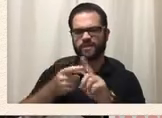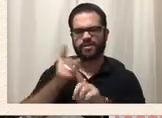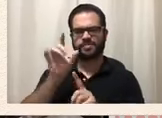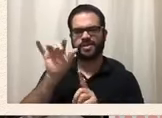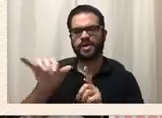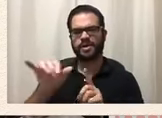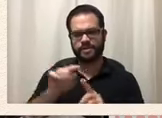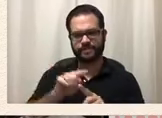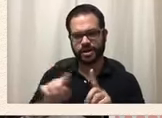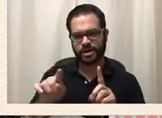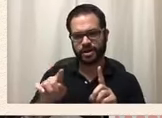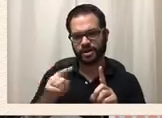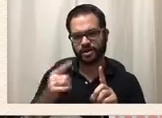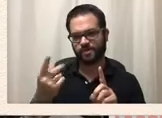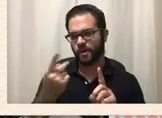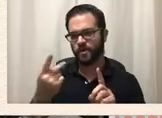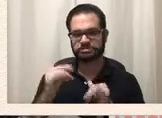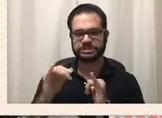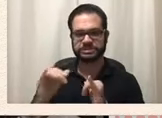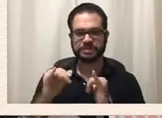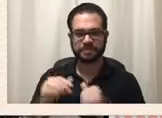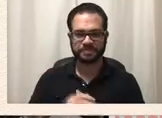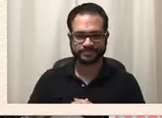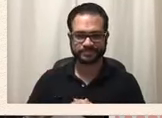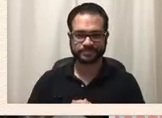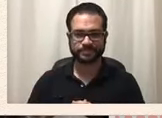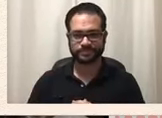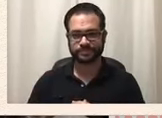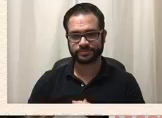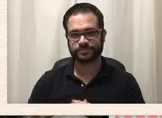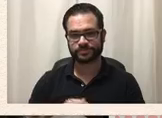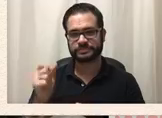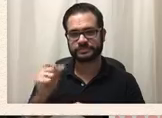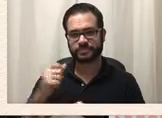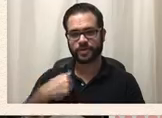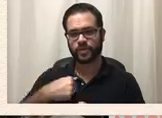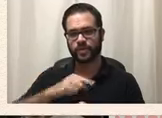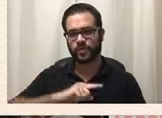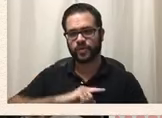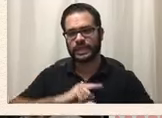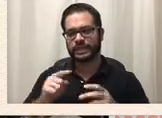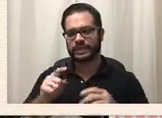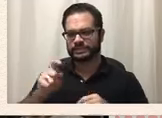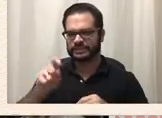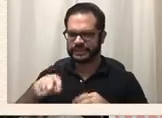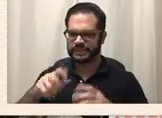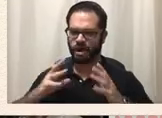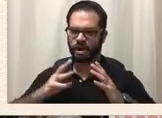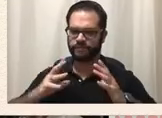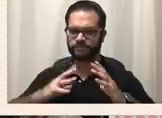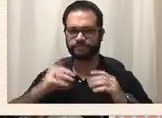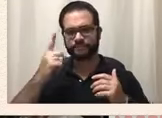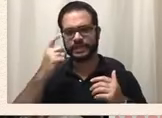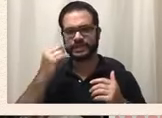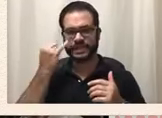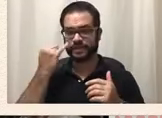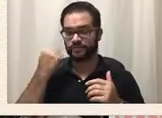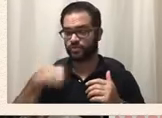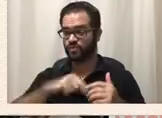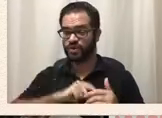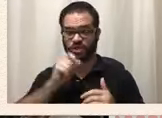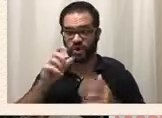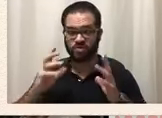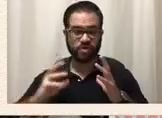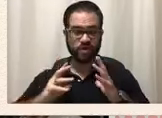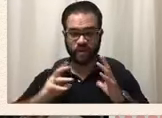either. No, we do take some time off because if we don't, our batteries get run down pretty quickly. But God